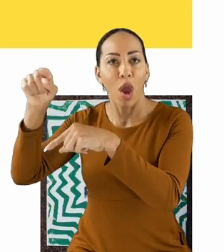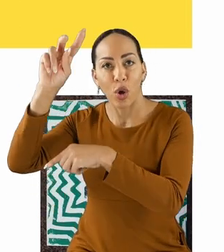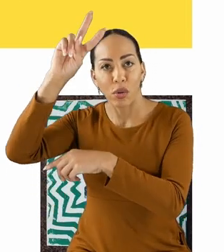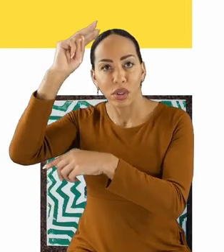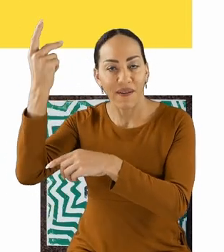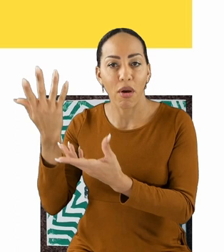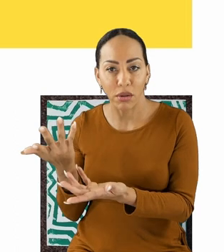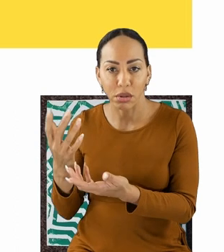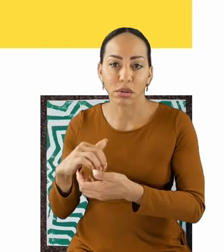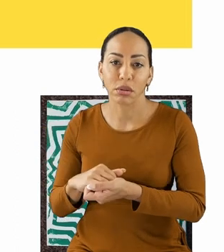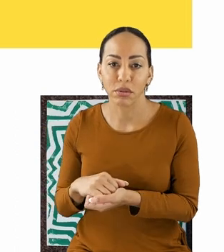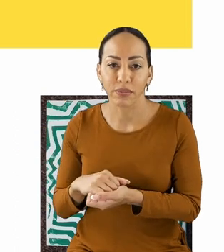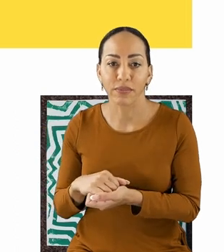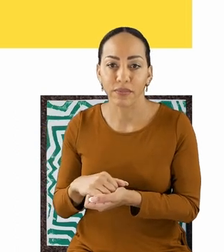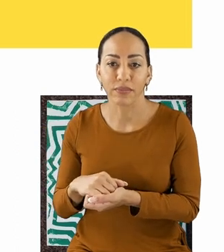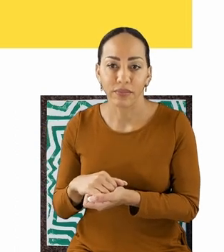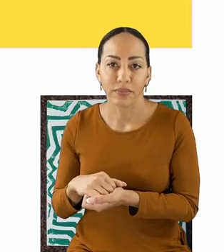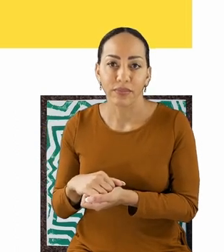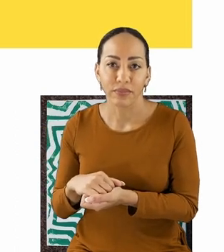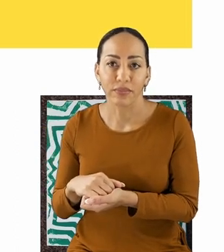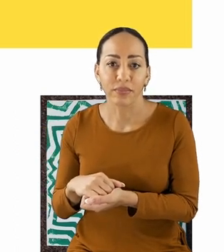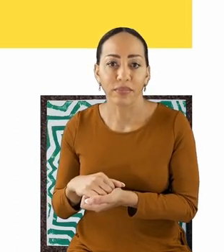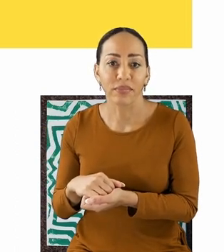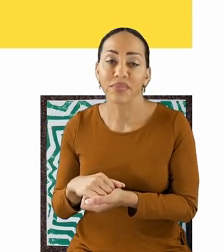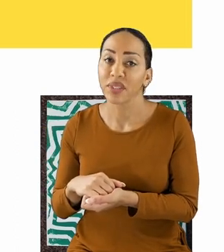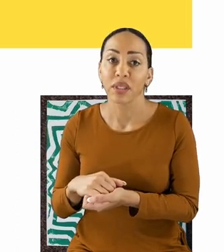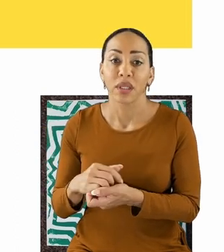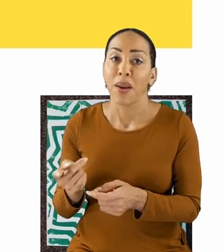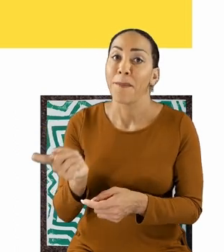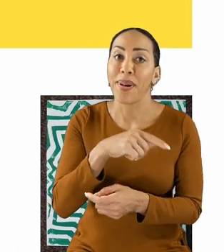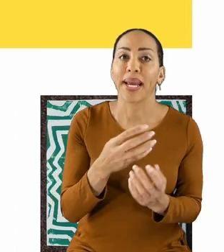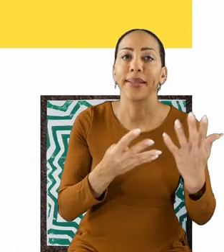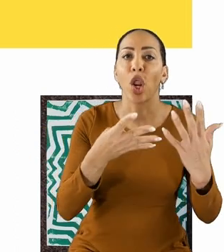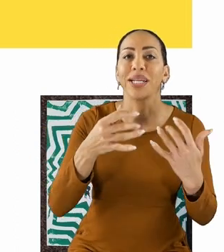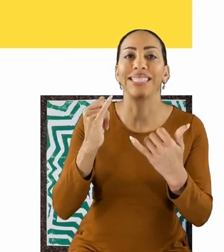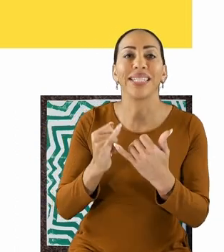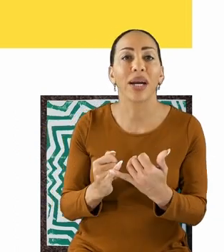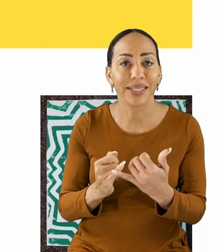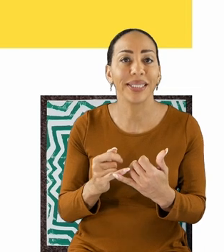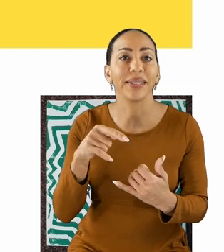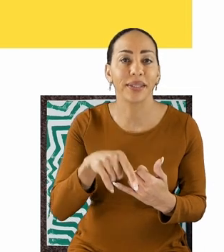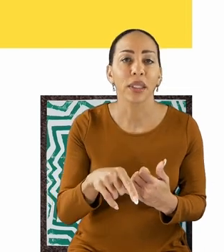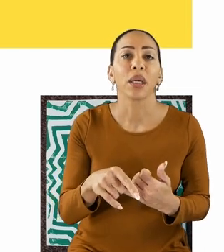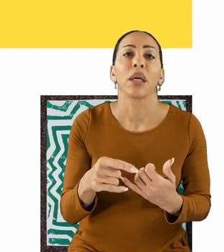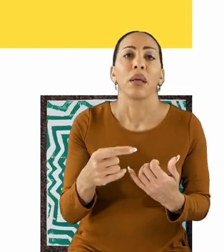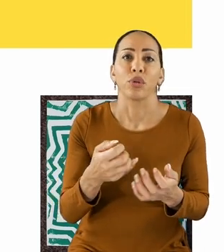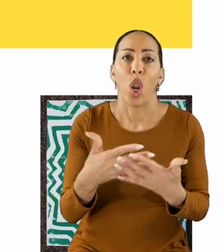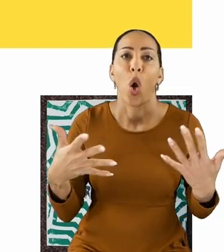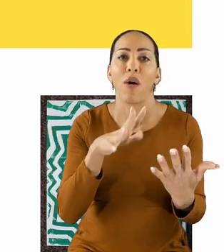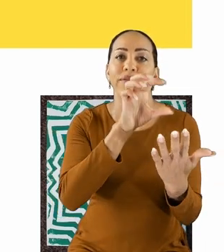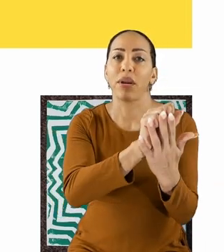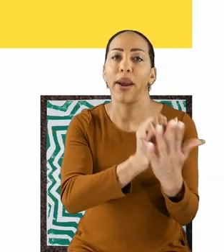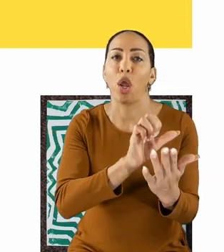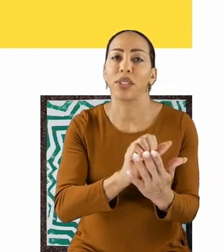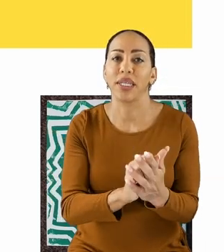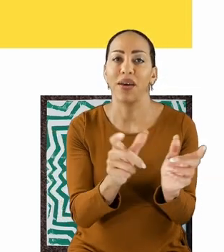And I put the example that in the 1990s we had a similar alarm bells running with a big increase in diagnosed dyslexia. So what